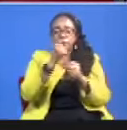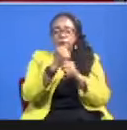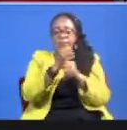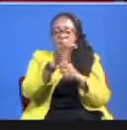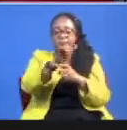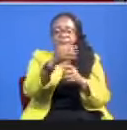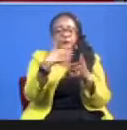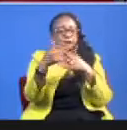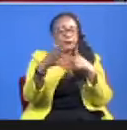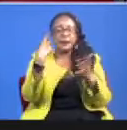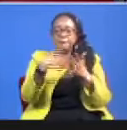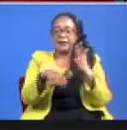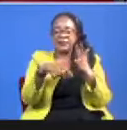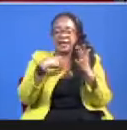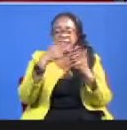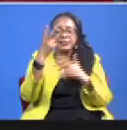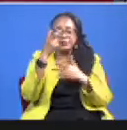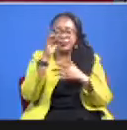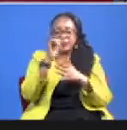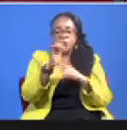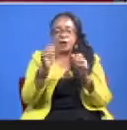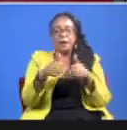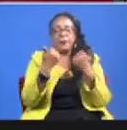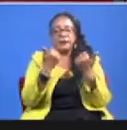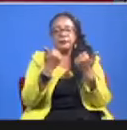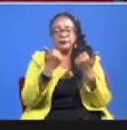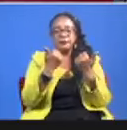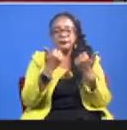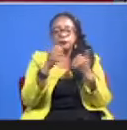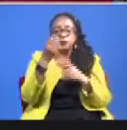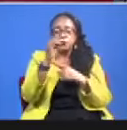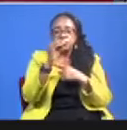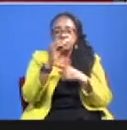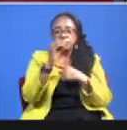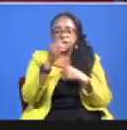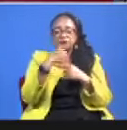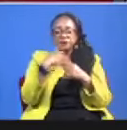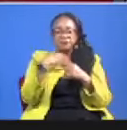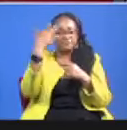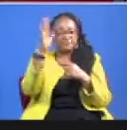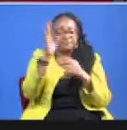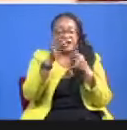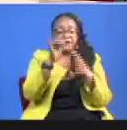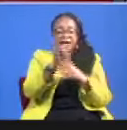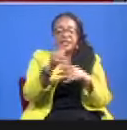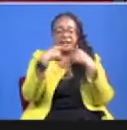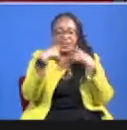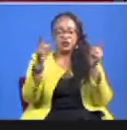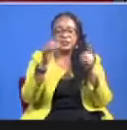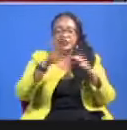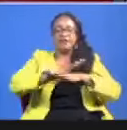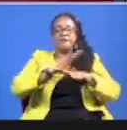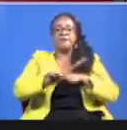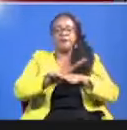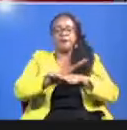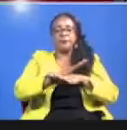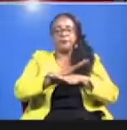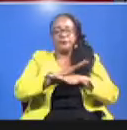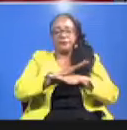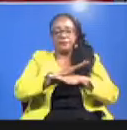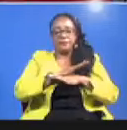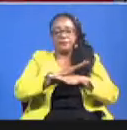country from this, it without a penalty. I suspect that is going to happen. So I don't know that a presidential declaration is enough